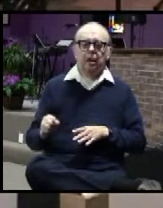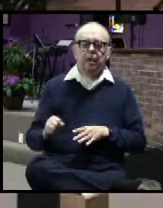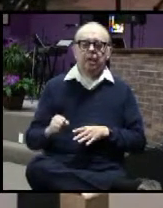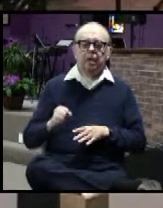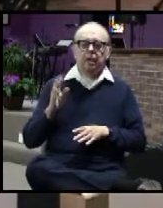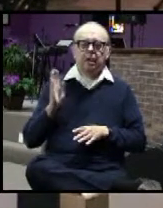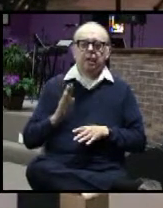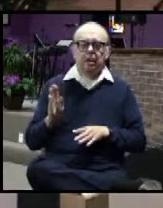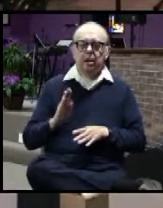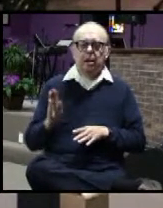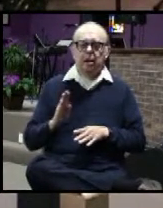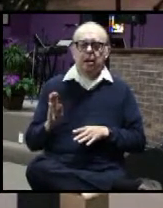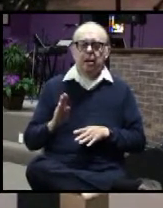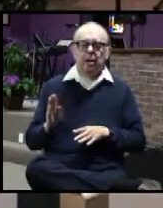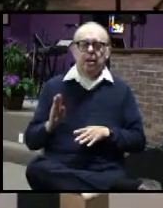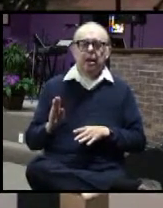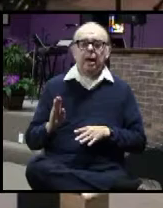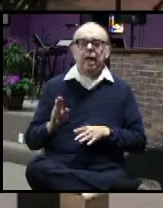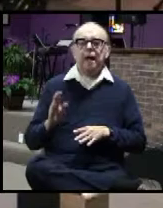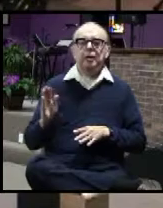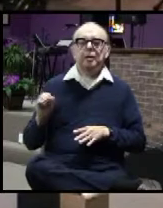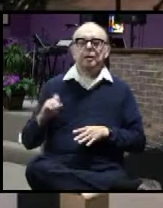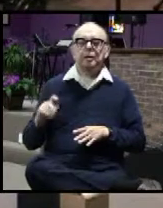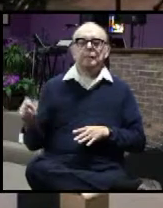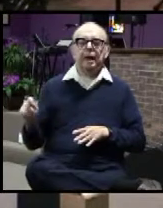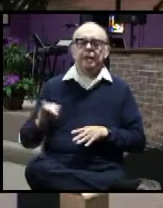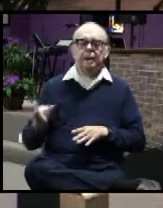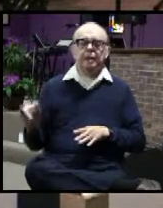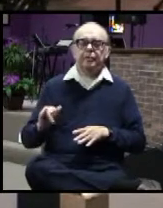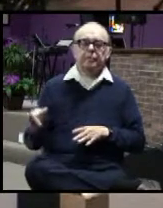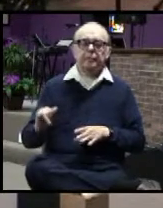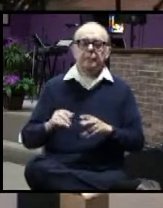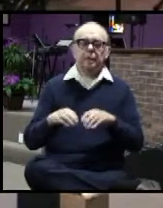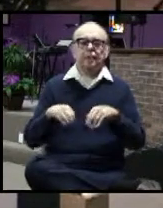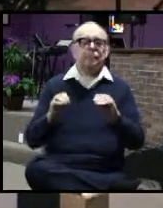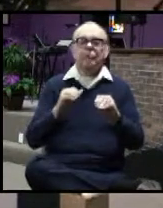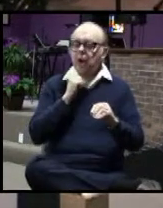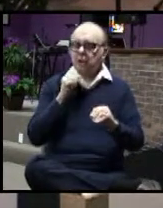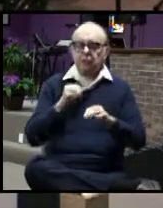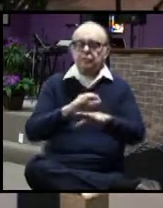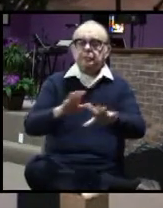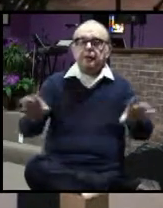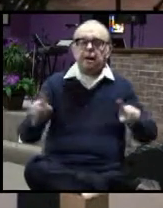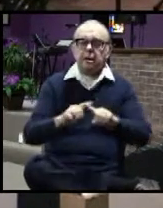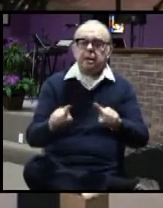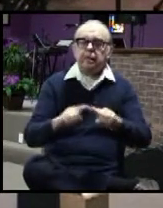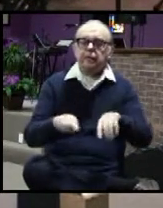and bait in the same store. They wouldn't be spread out.